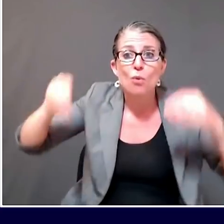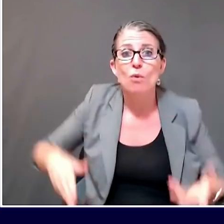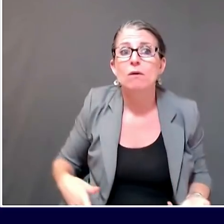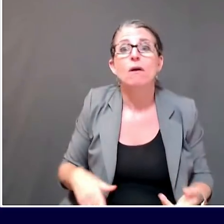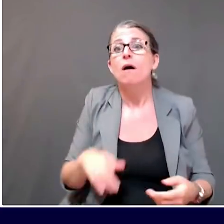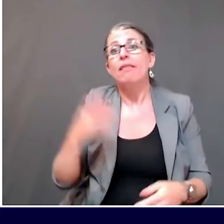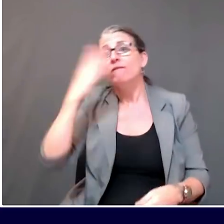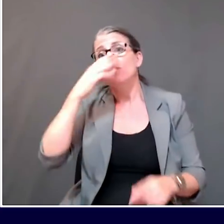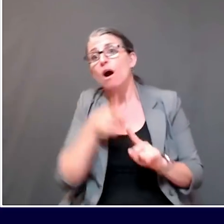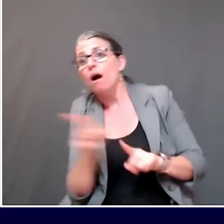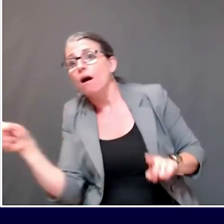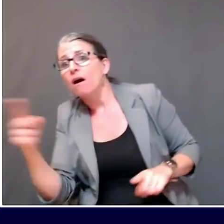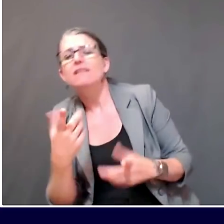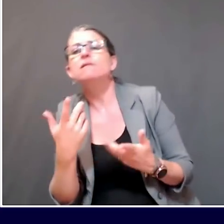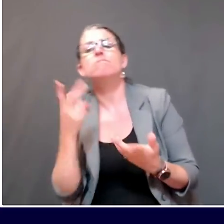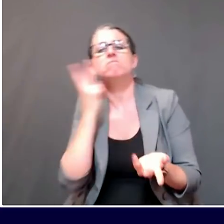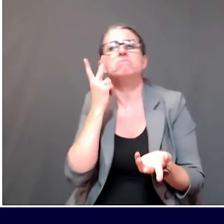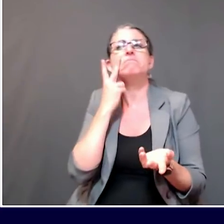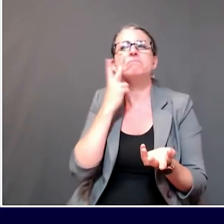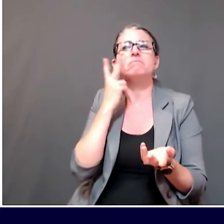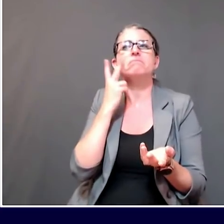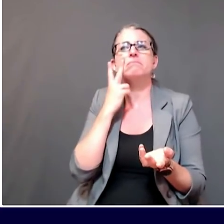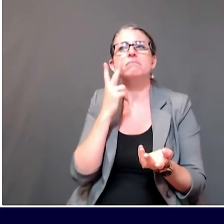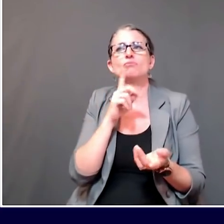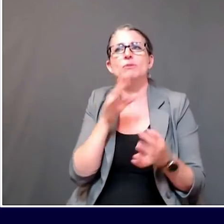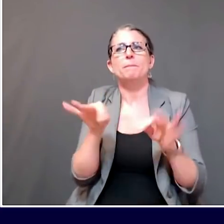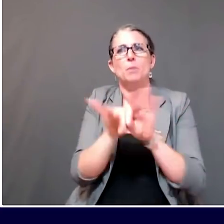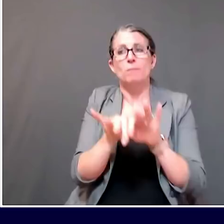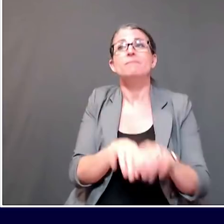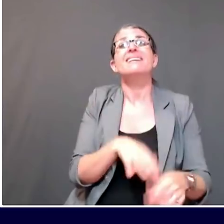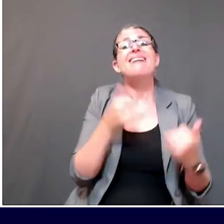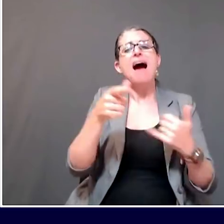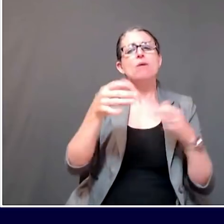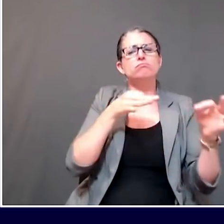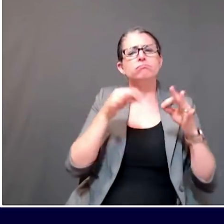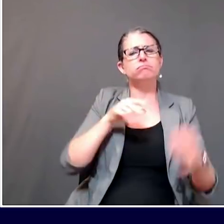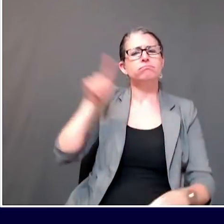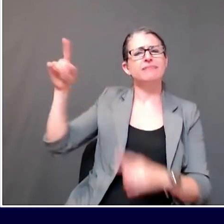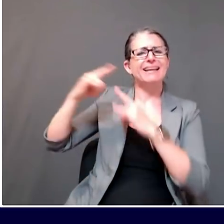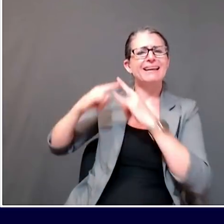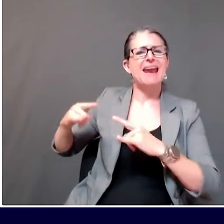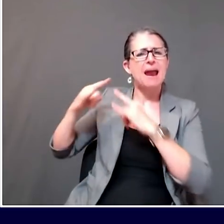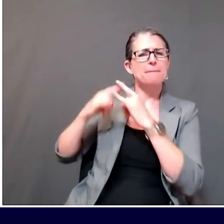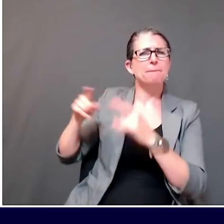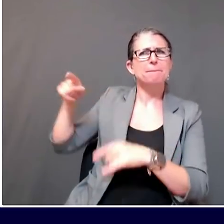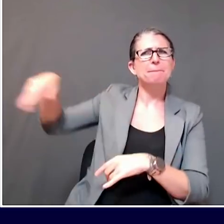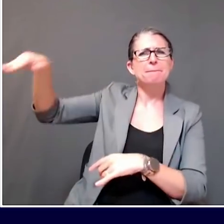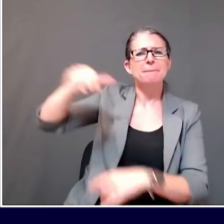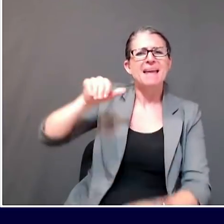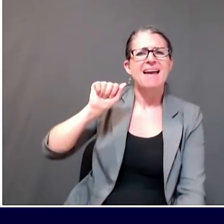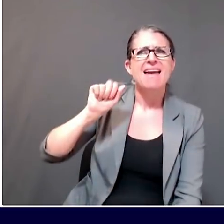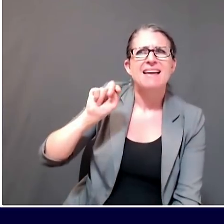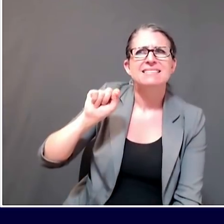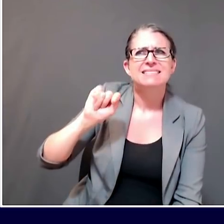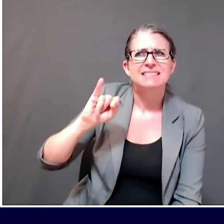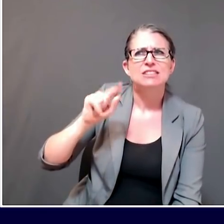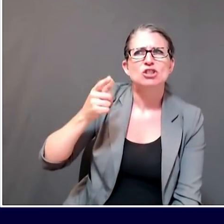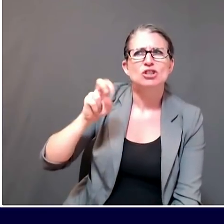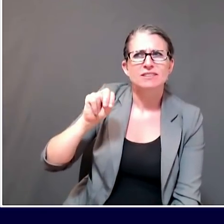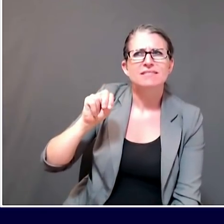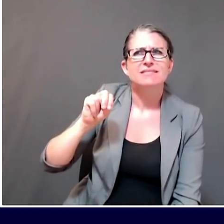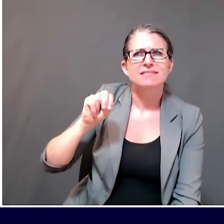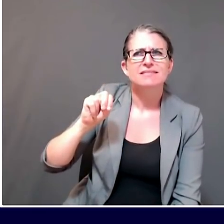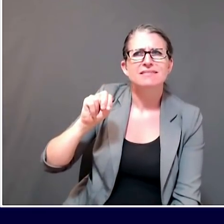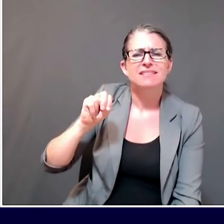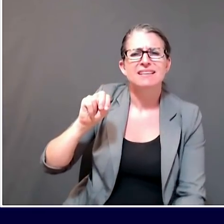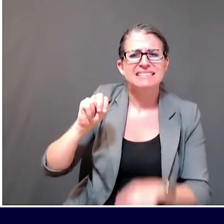and the antigen tests, so just to make sure I understand, antigen tests are different than antibody tests, right? Or are they the same